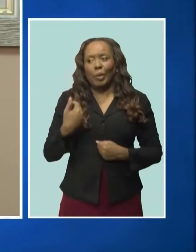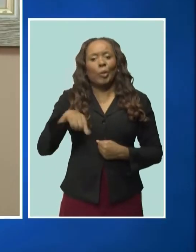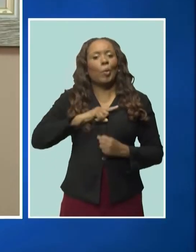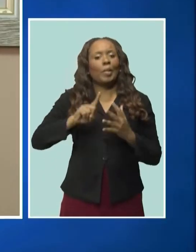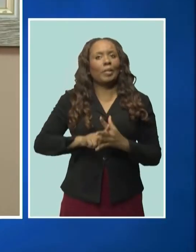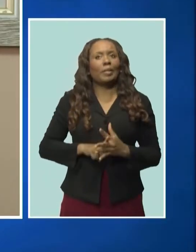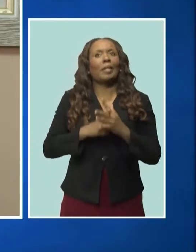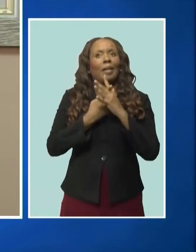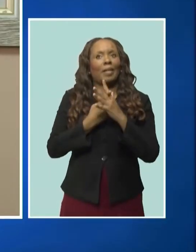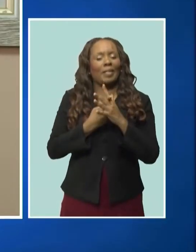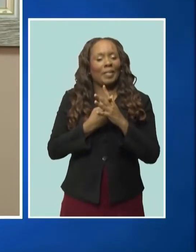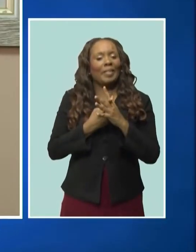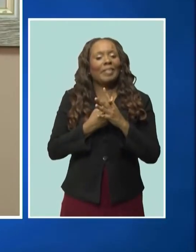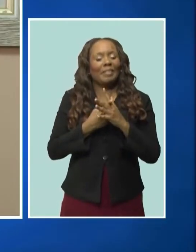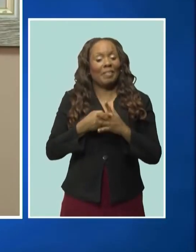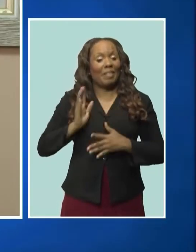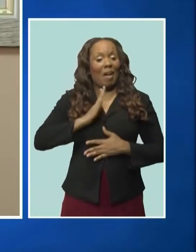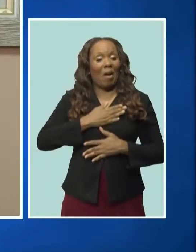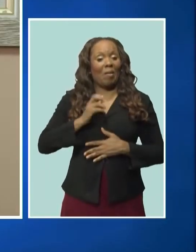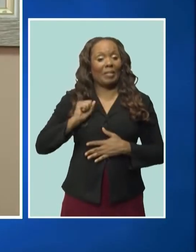own walls with our team members.